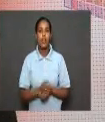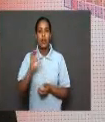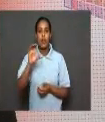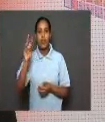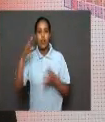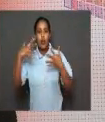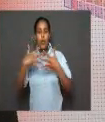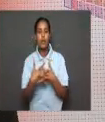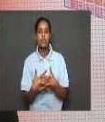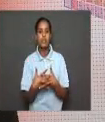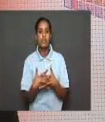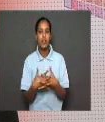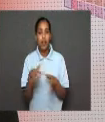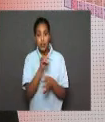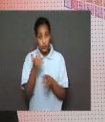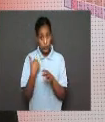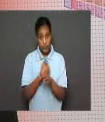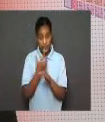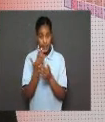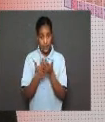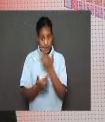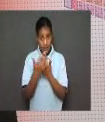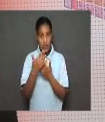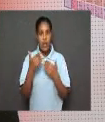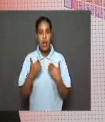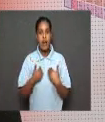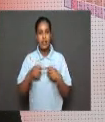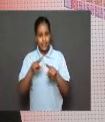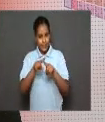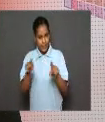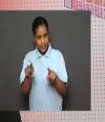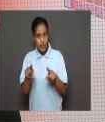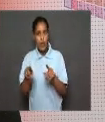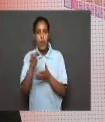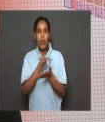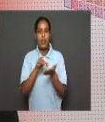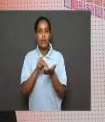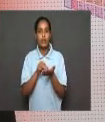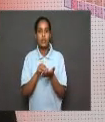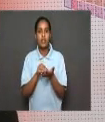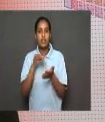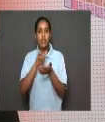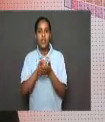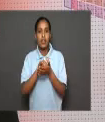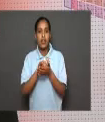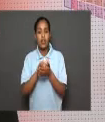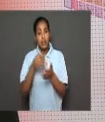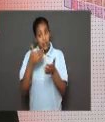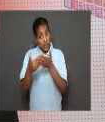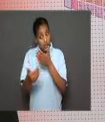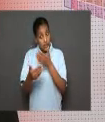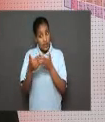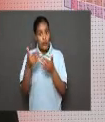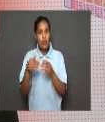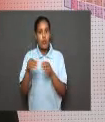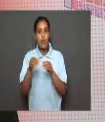Covalent compounds, as we discussed, have distinct molecules that can easily move